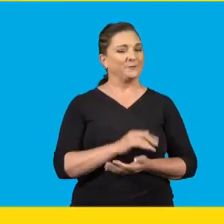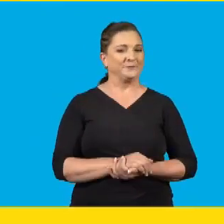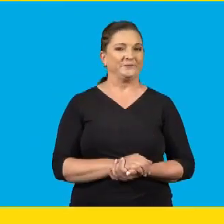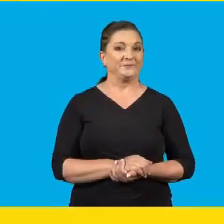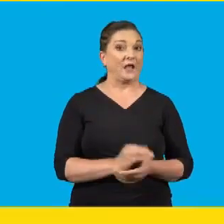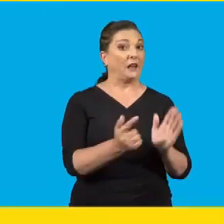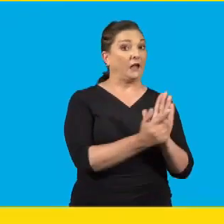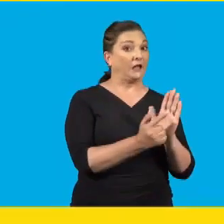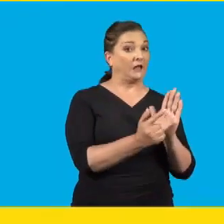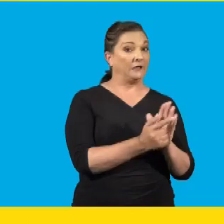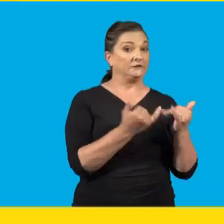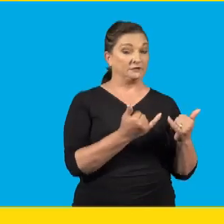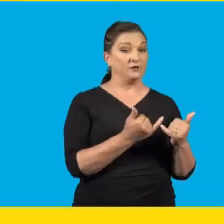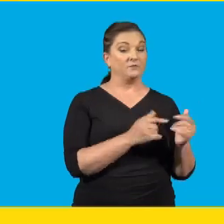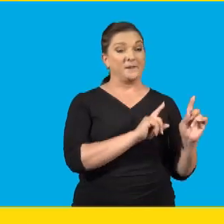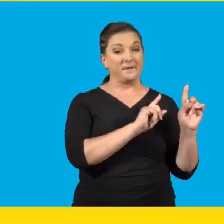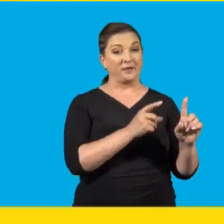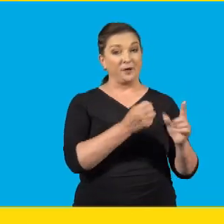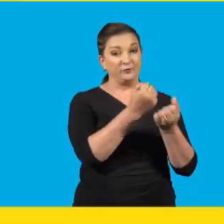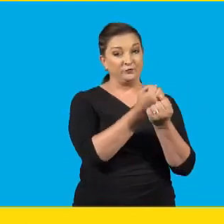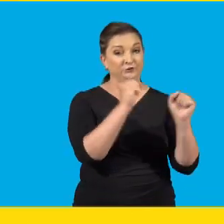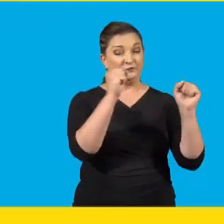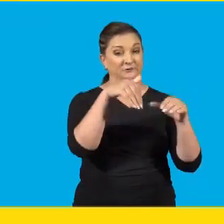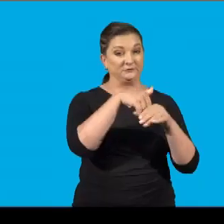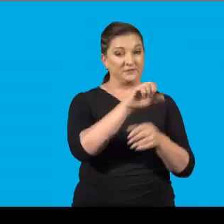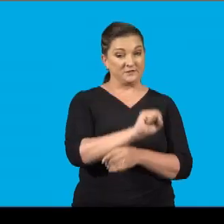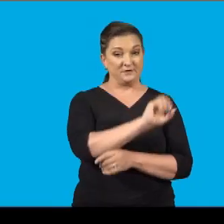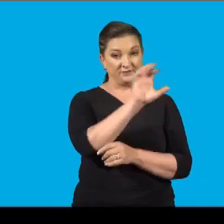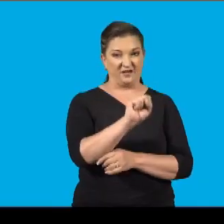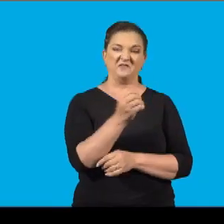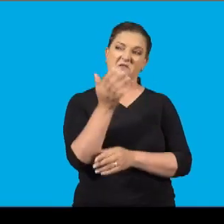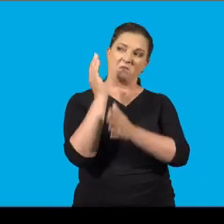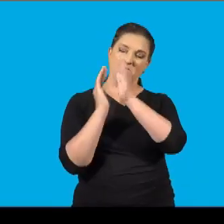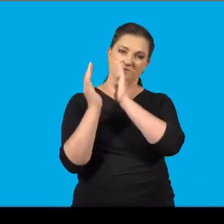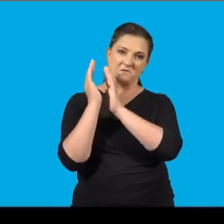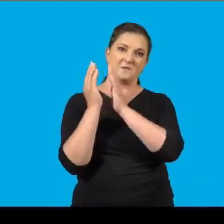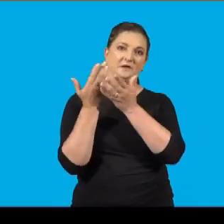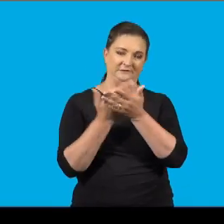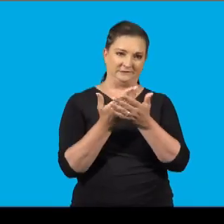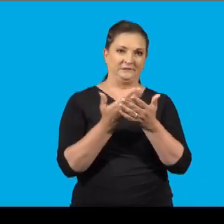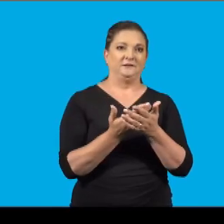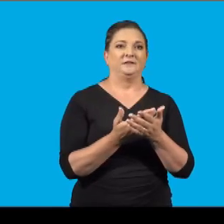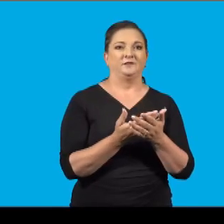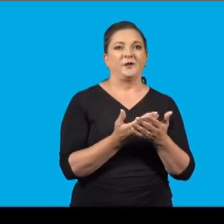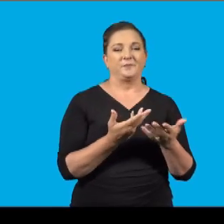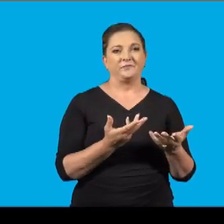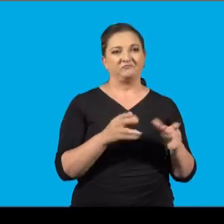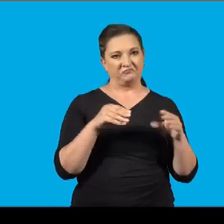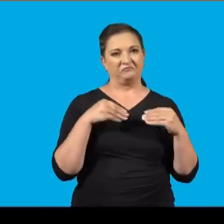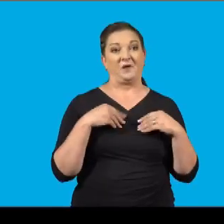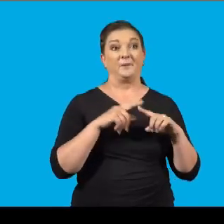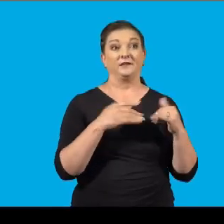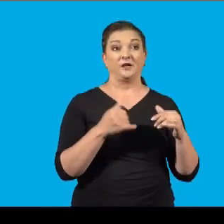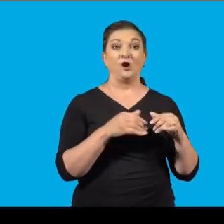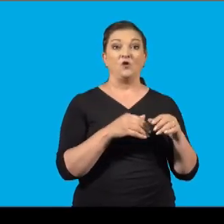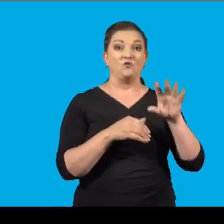So, this lesson was the coming of democracy in South Africa and coming to terms with the past. Remember, I told you that